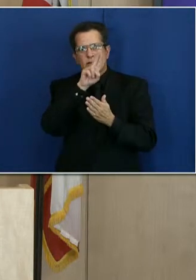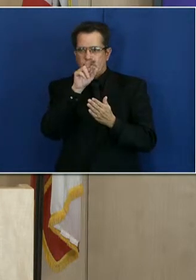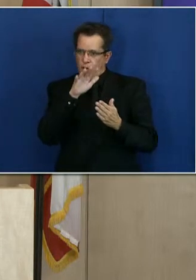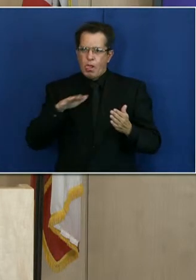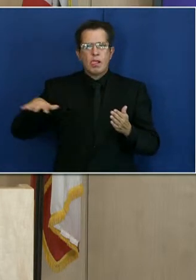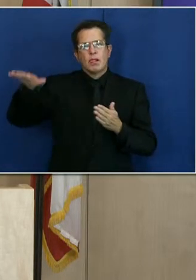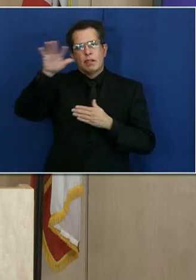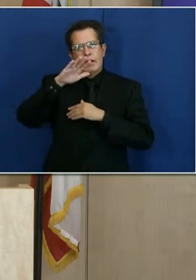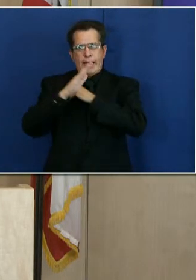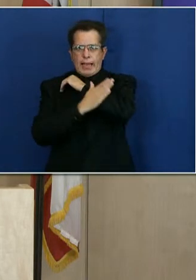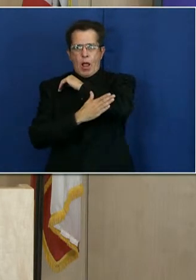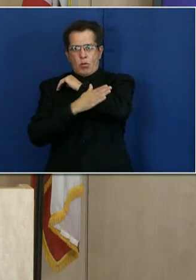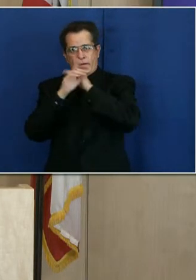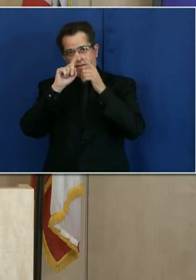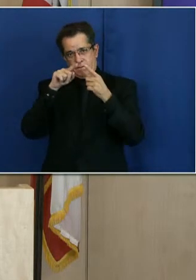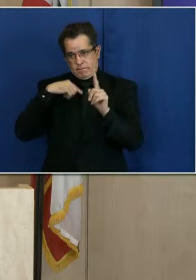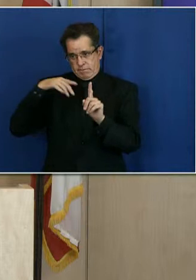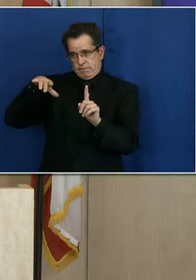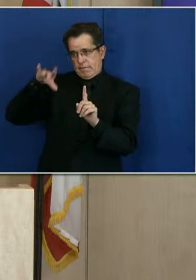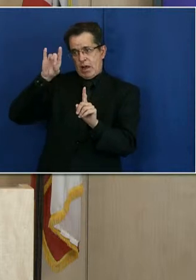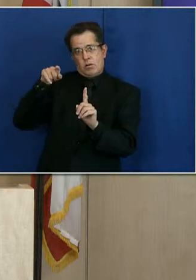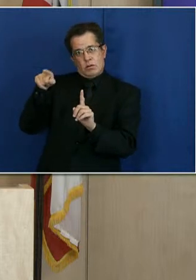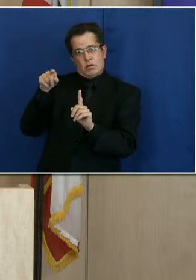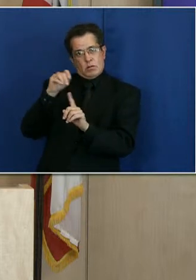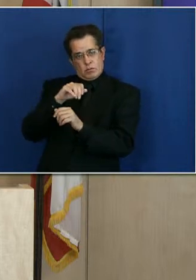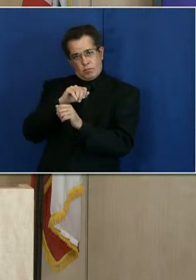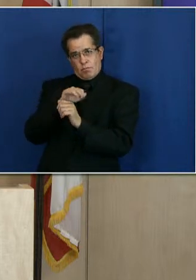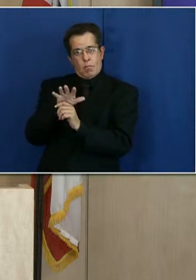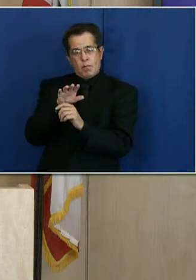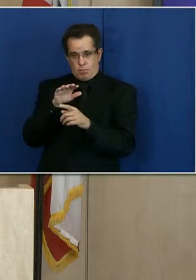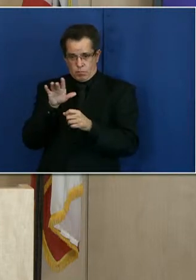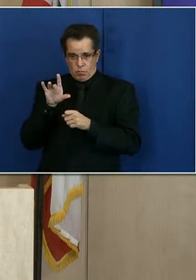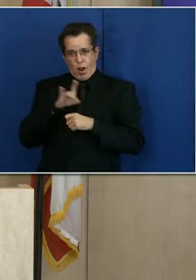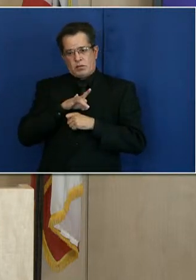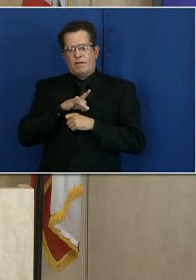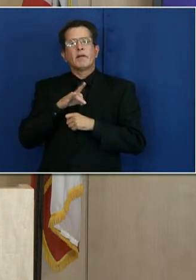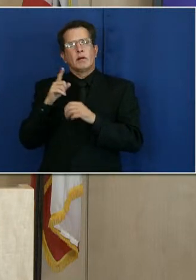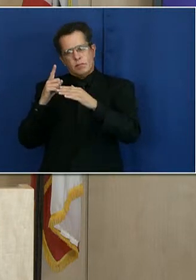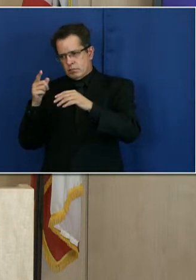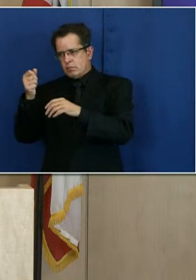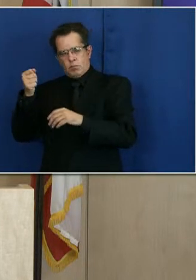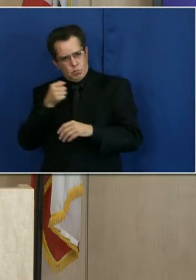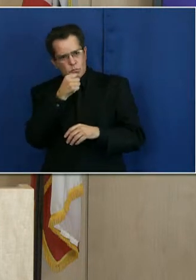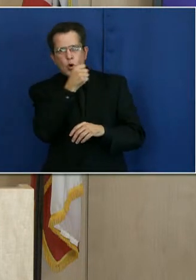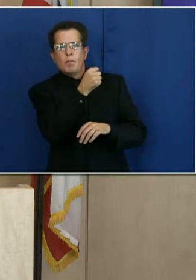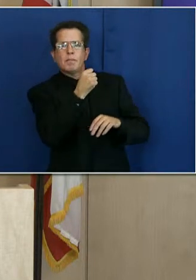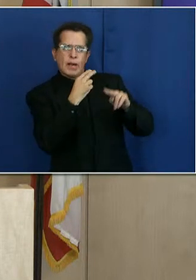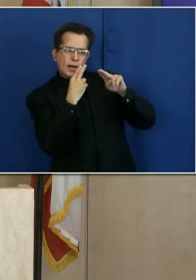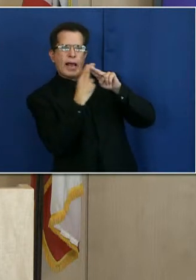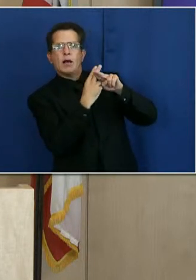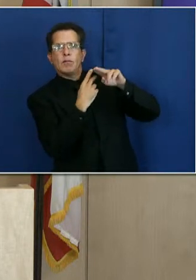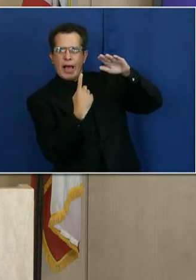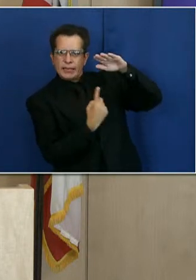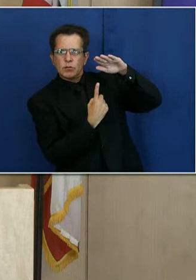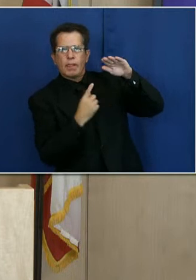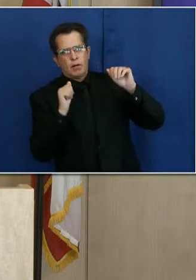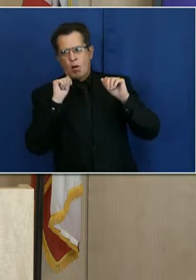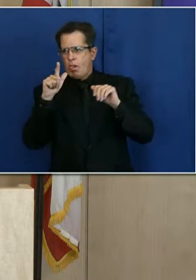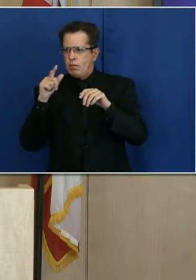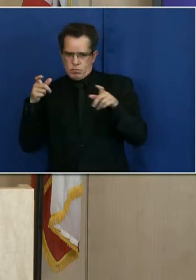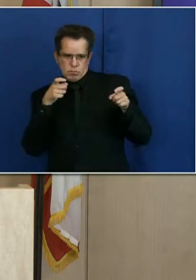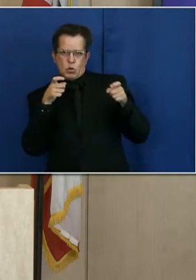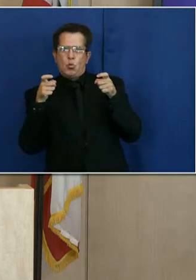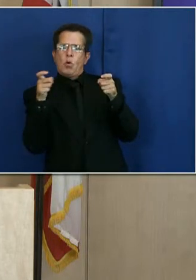the county, when people are positive, they are isolated and their close contacts are quarantined. That's the